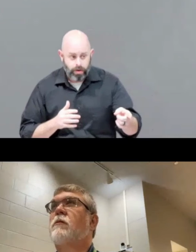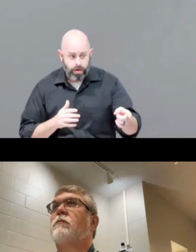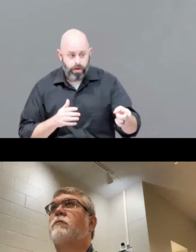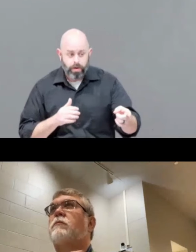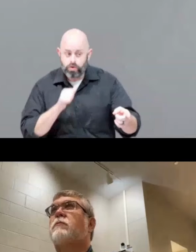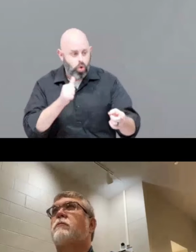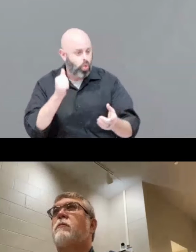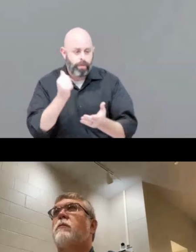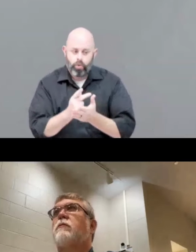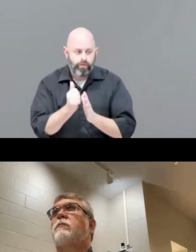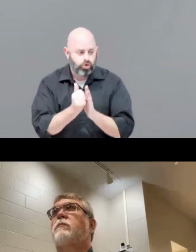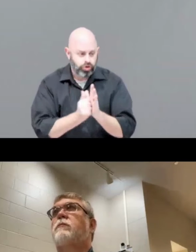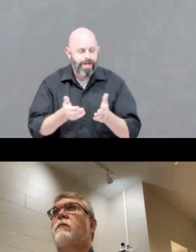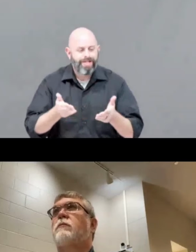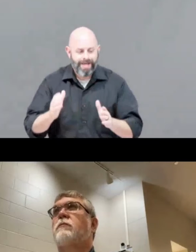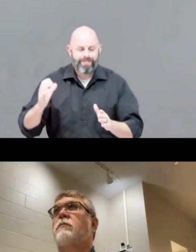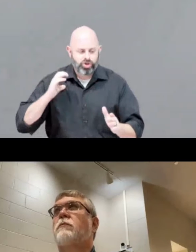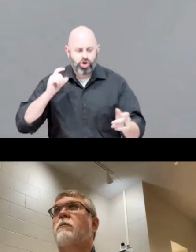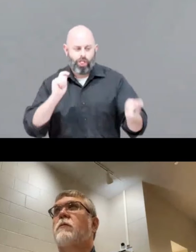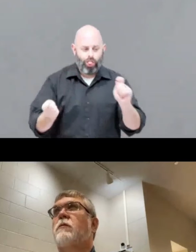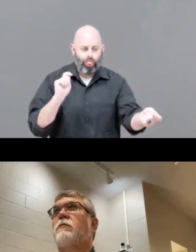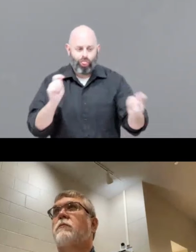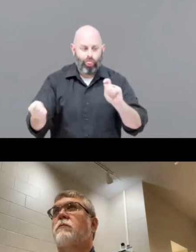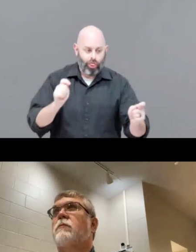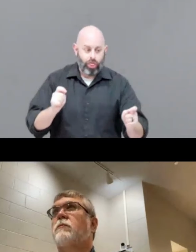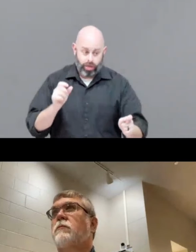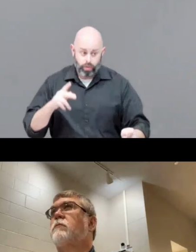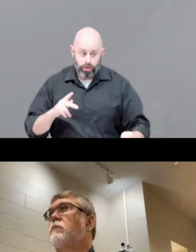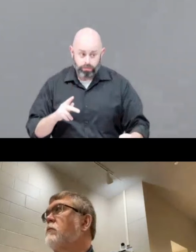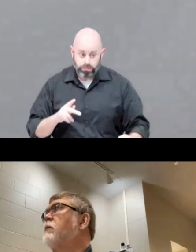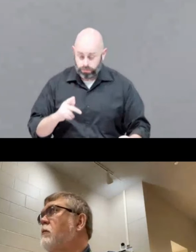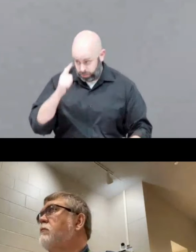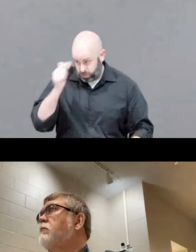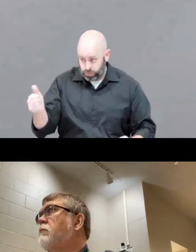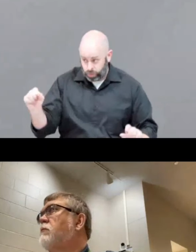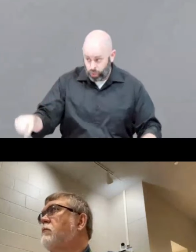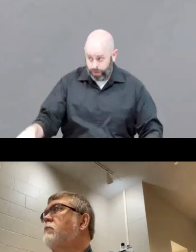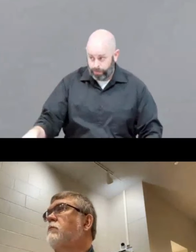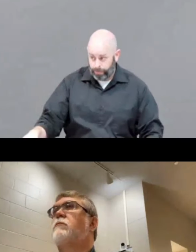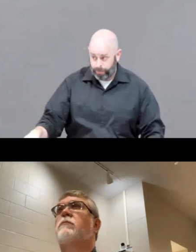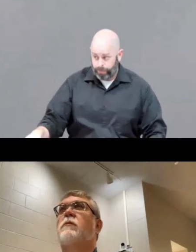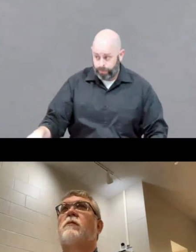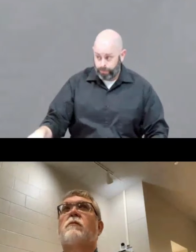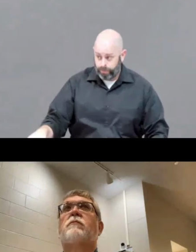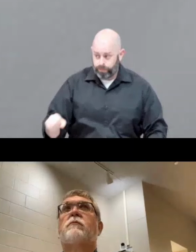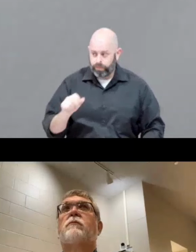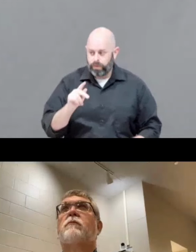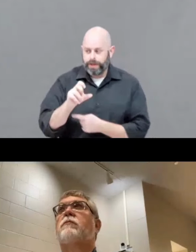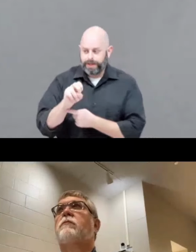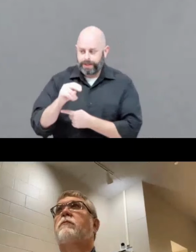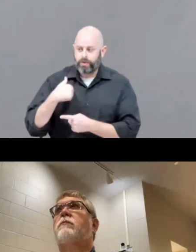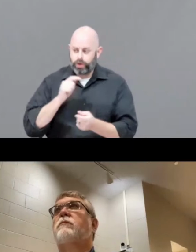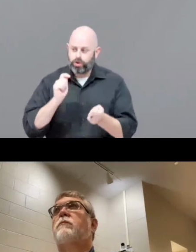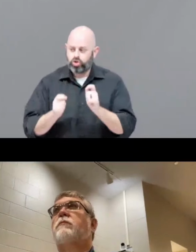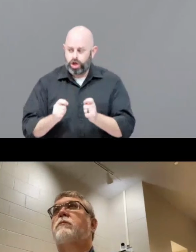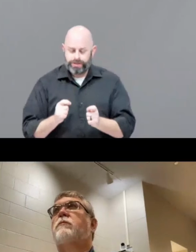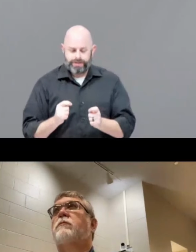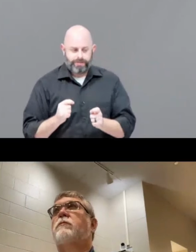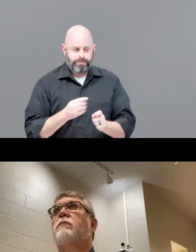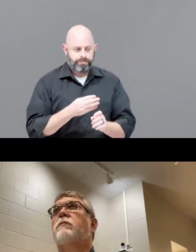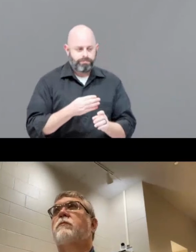just allow the chairman to exercise accordingly, Yeah. and you can do that. Yeah. We made adjustments on the priority